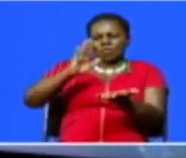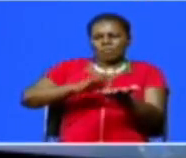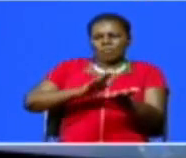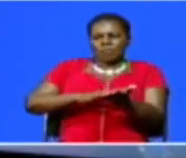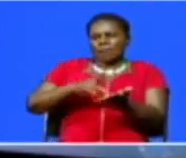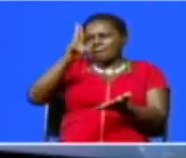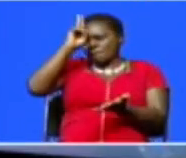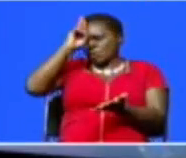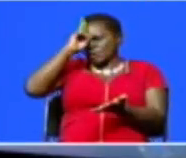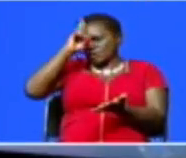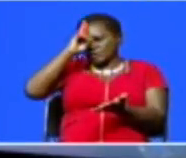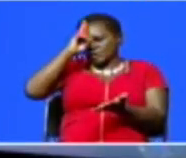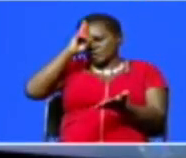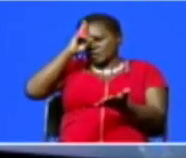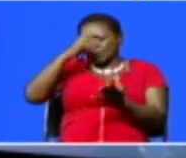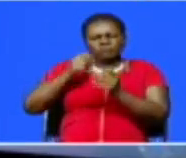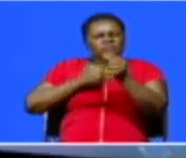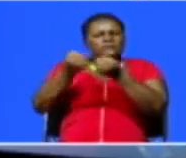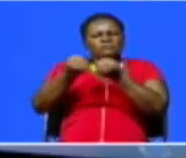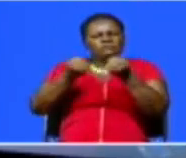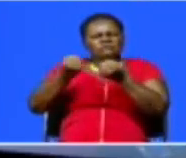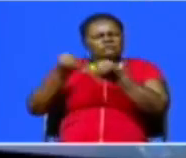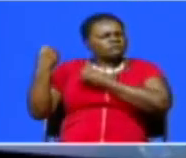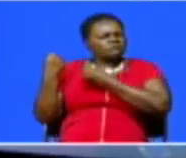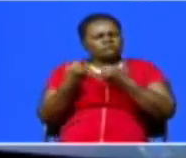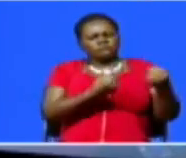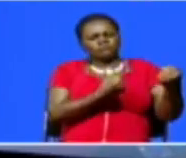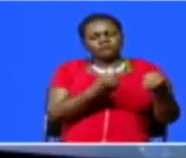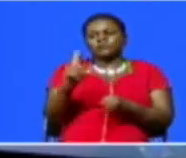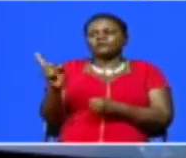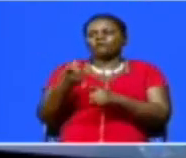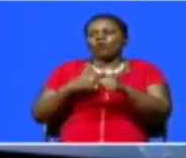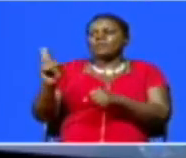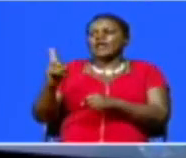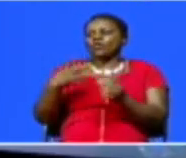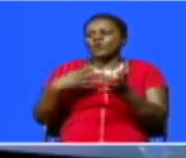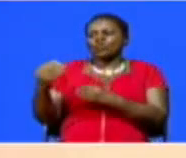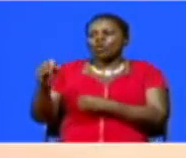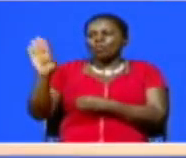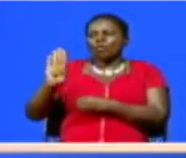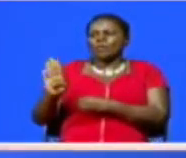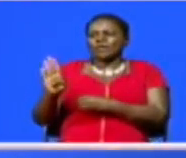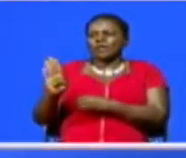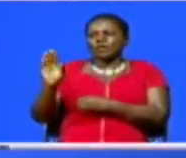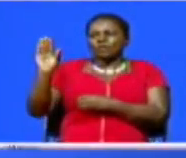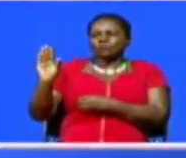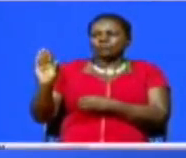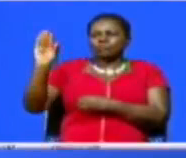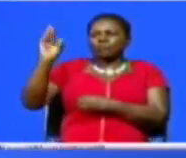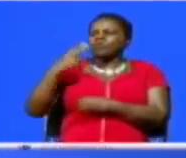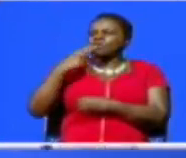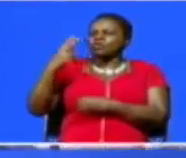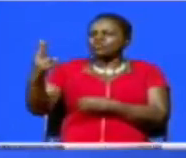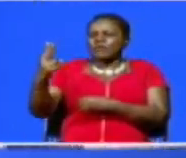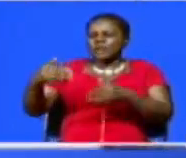with the police. Langat was driven all the way from Nairobi, recorded a statement regarding an alleged oath-taking of